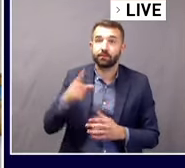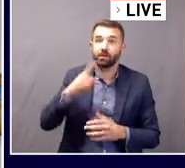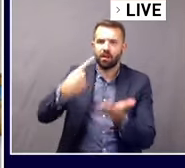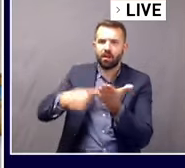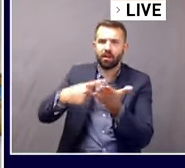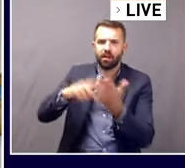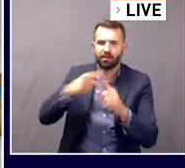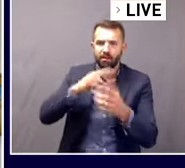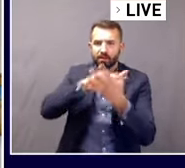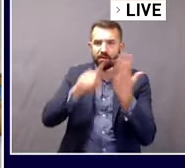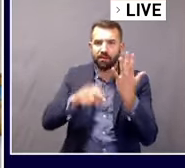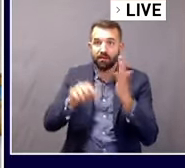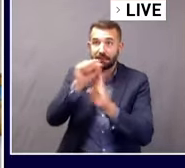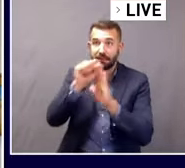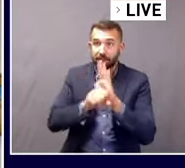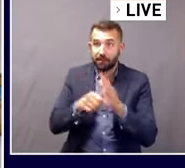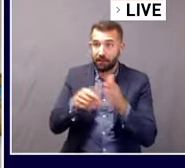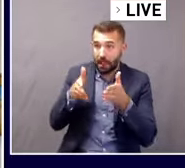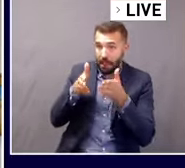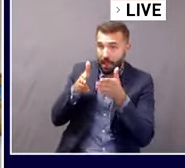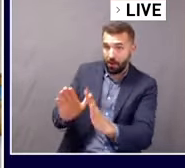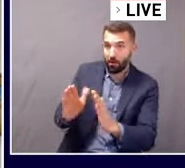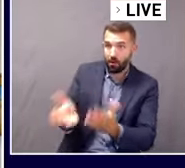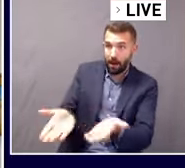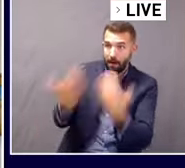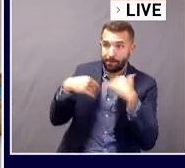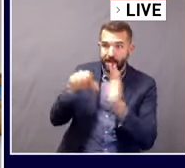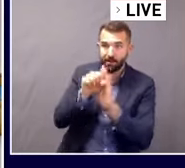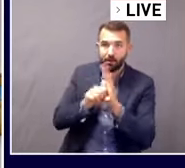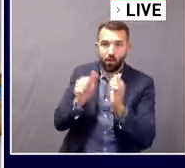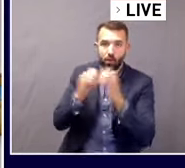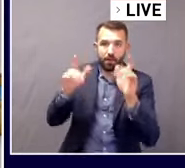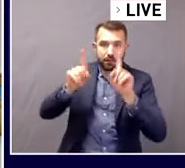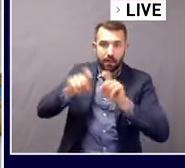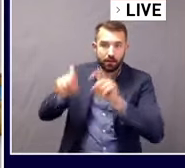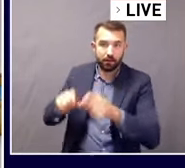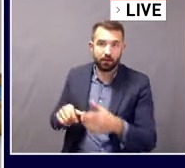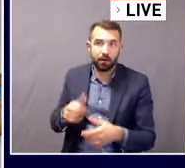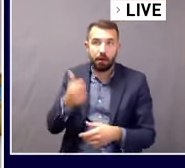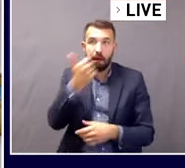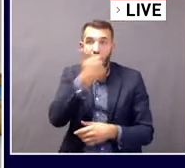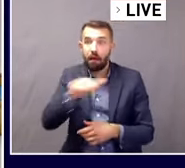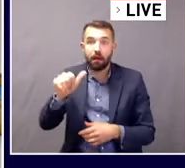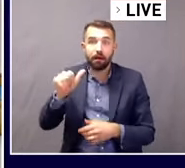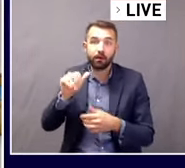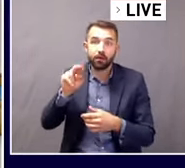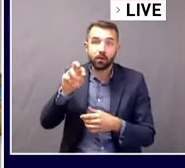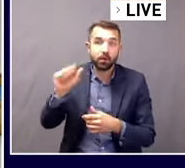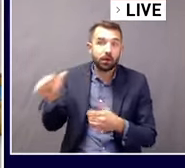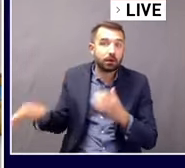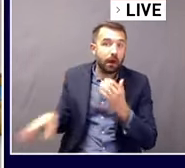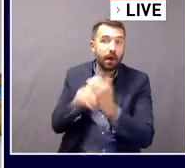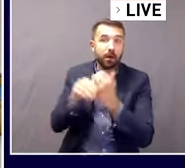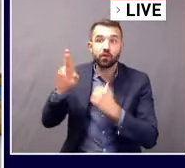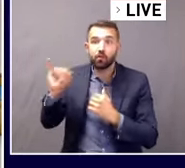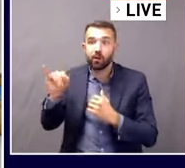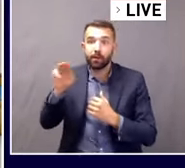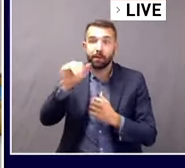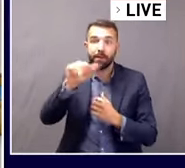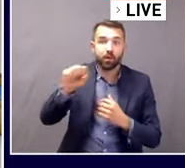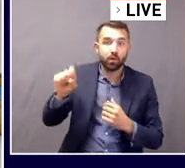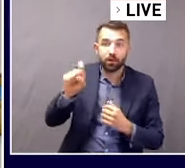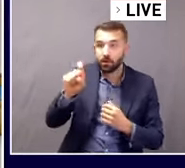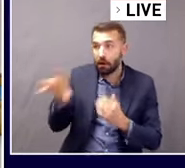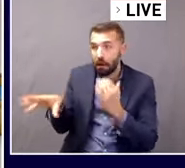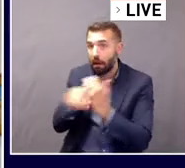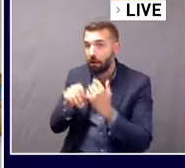or Rhode Island to the states that would be allowed to come to Maine without quarantining? Sure, Brian. We take a look at the